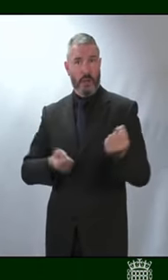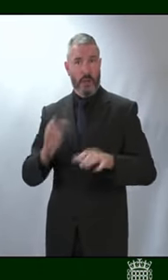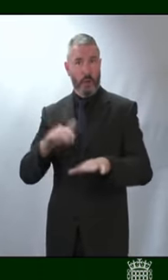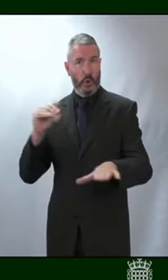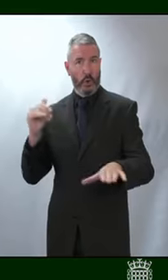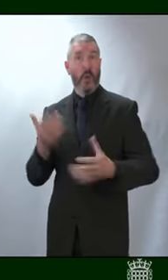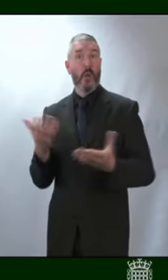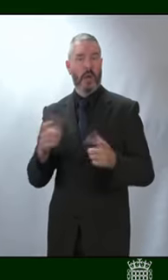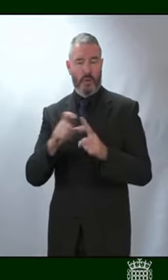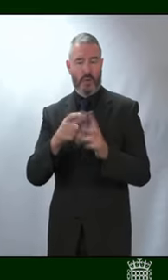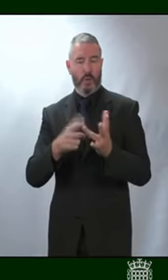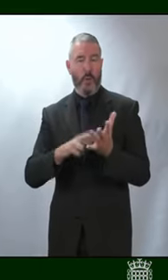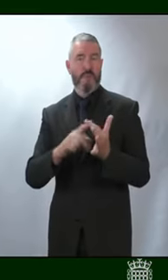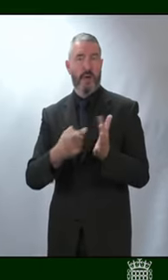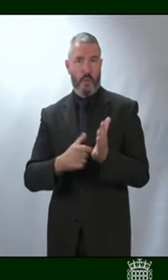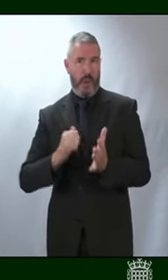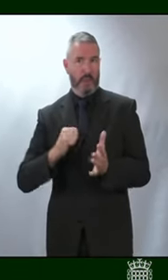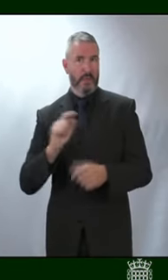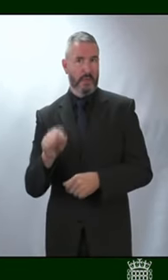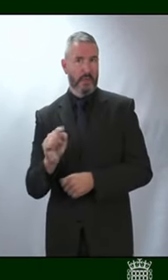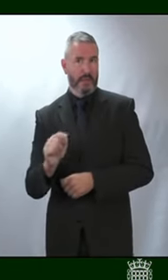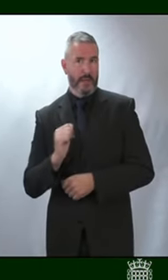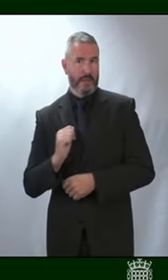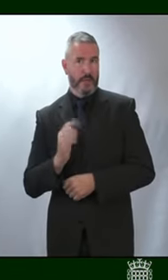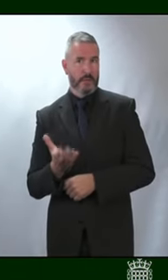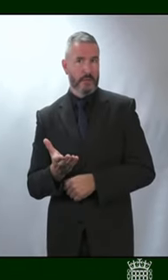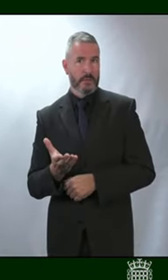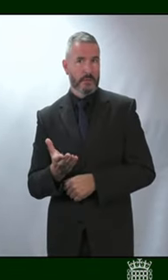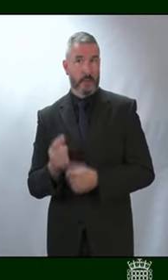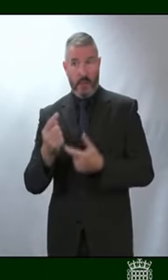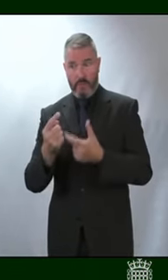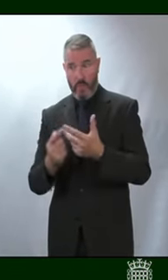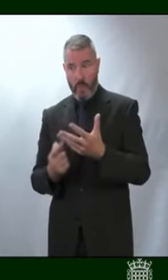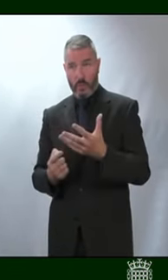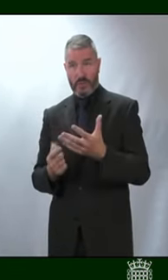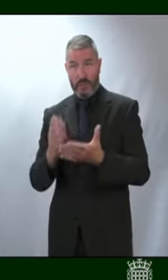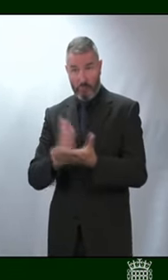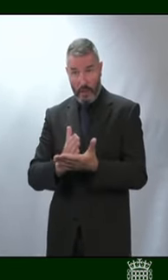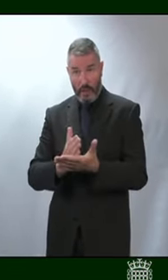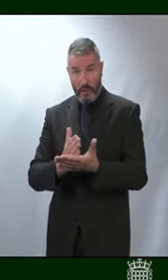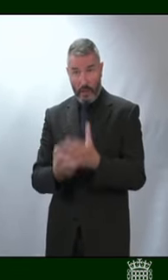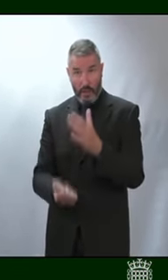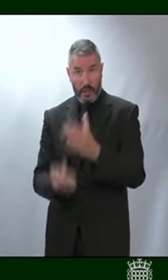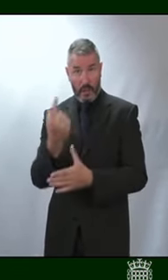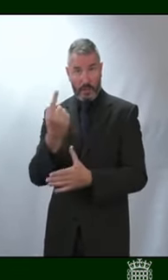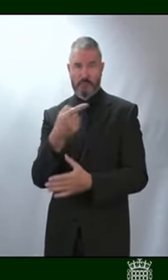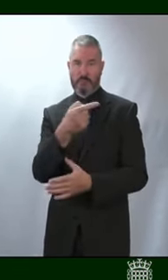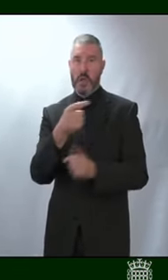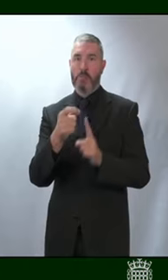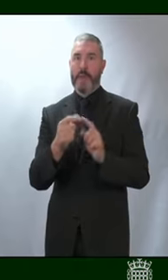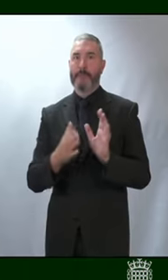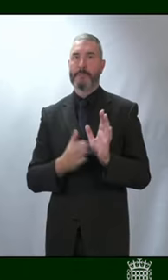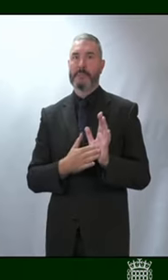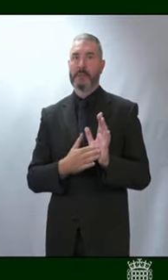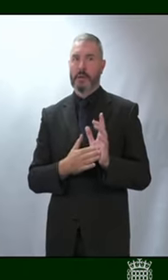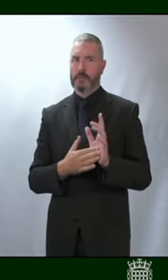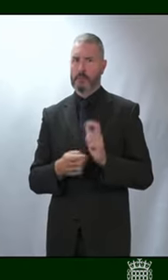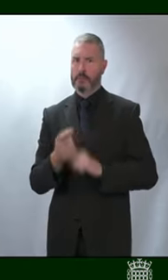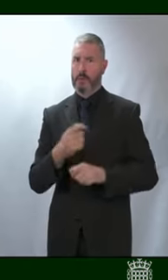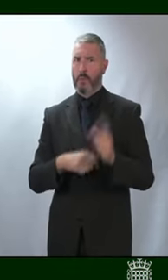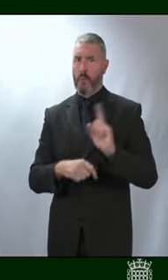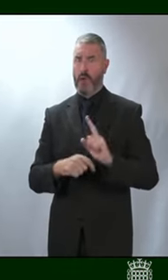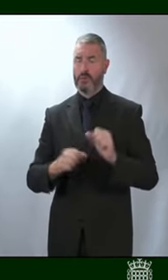Dover. Mr. Speaker, if those numbers become a reality, the Prime Minister is leading us into another